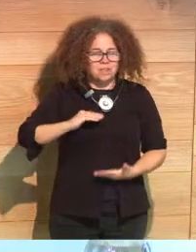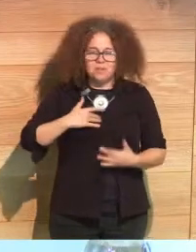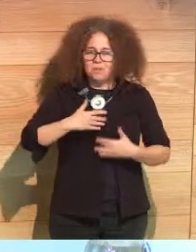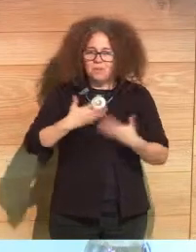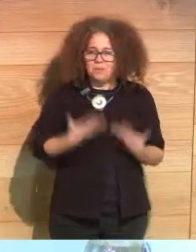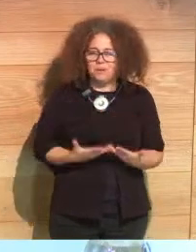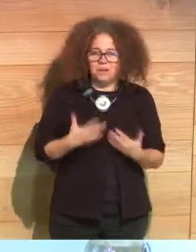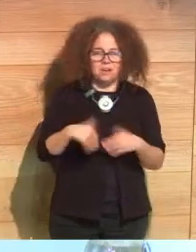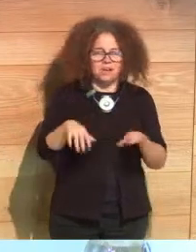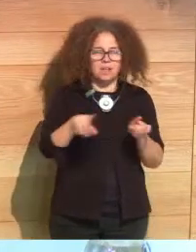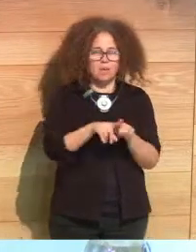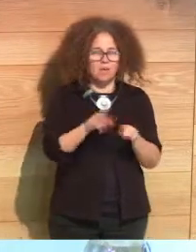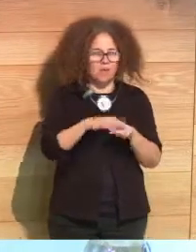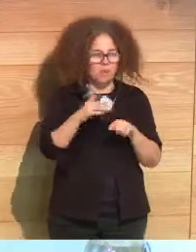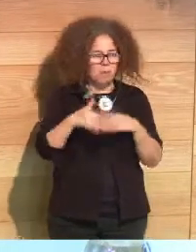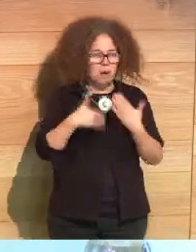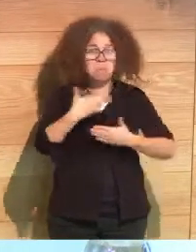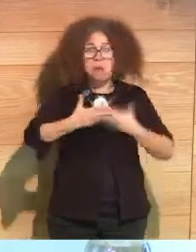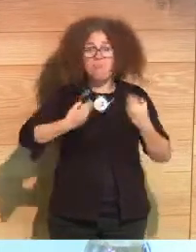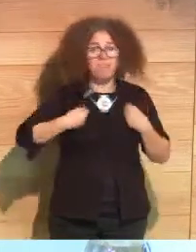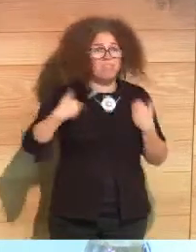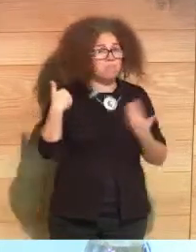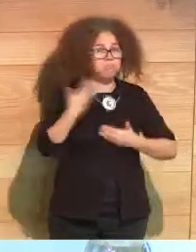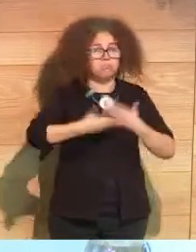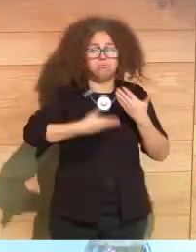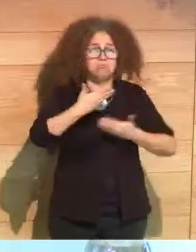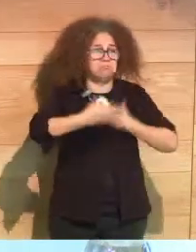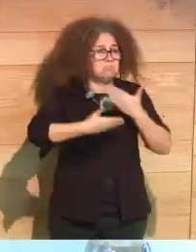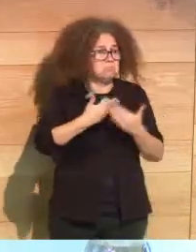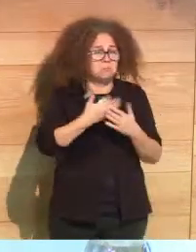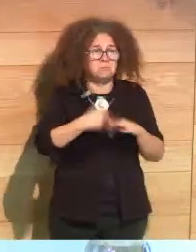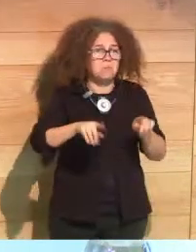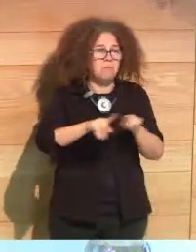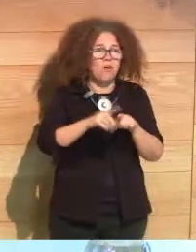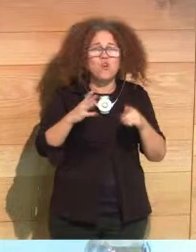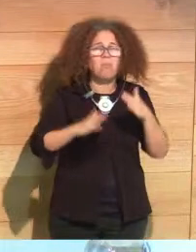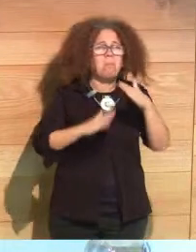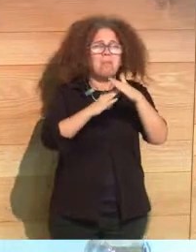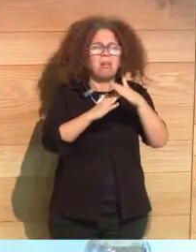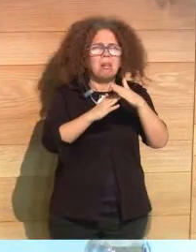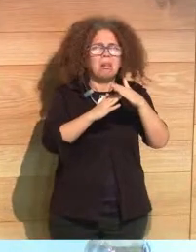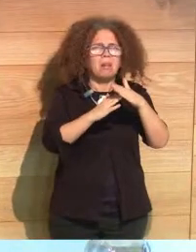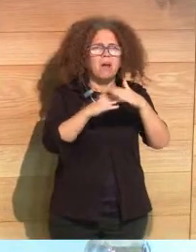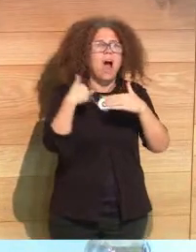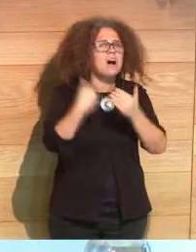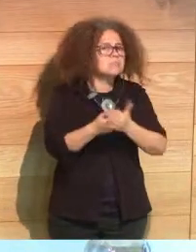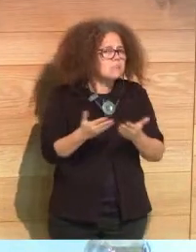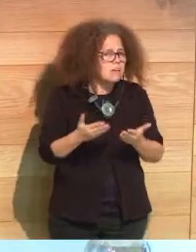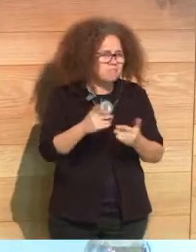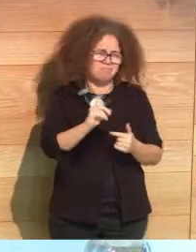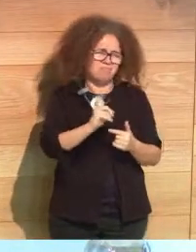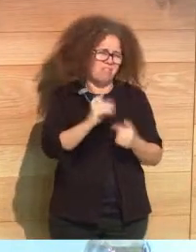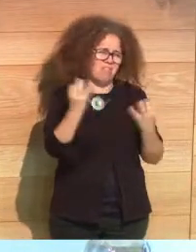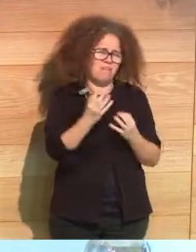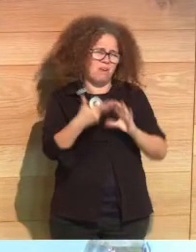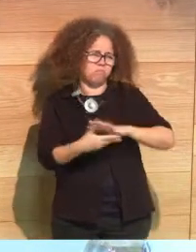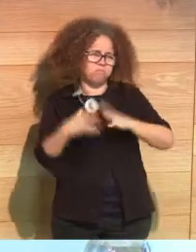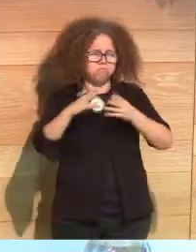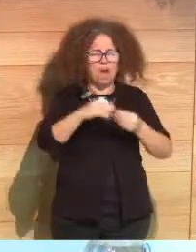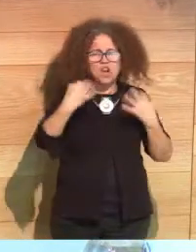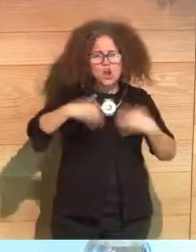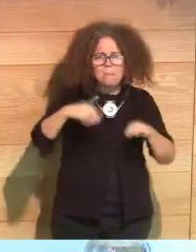to keep going, and because we don't know for how long our lives are going to be different. And